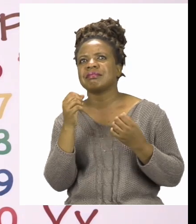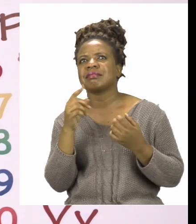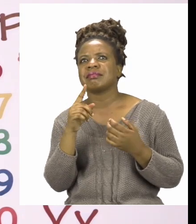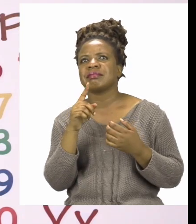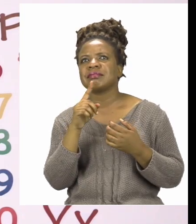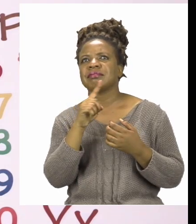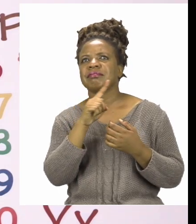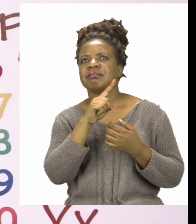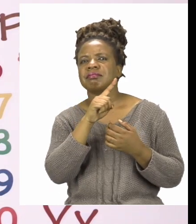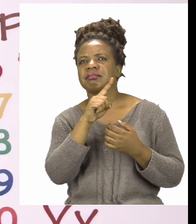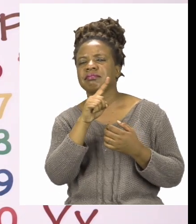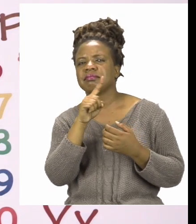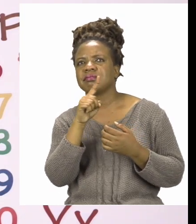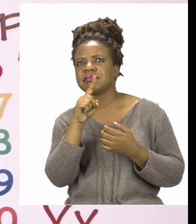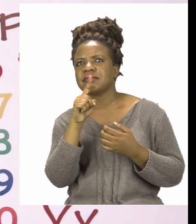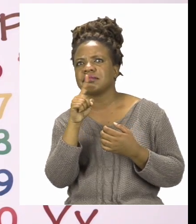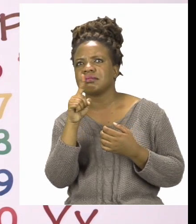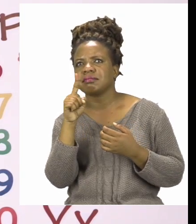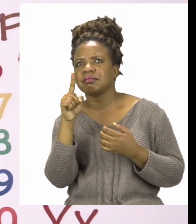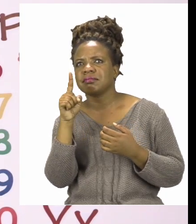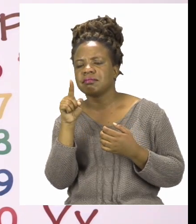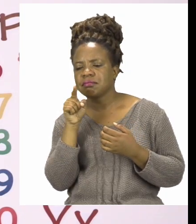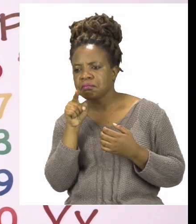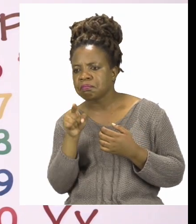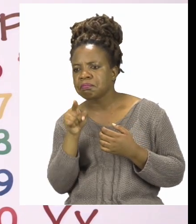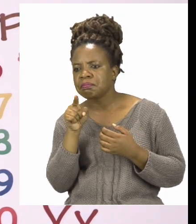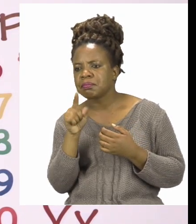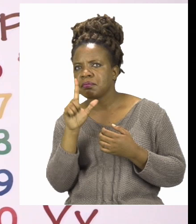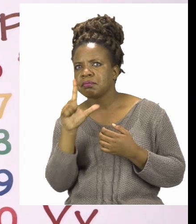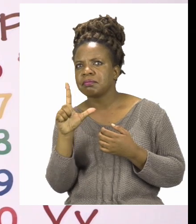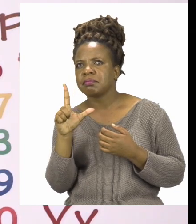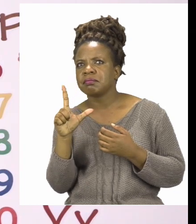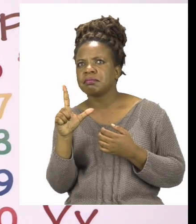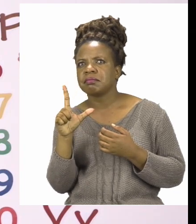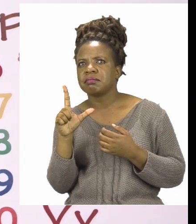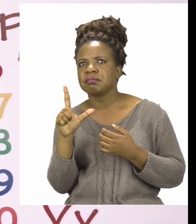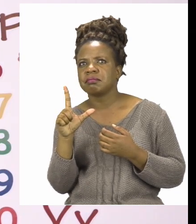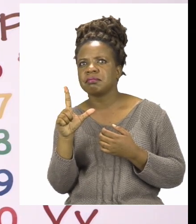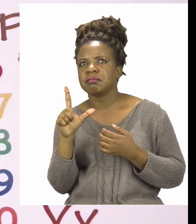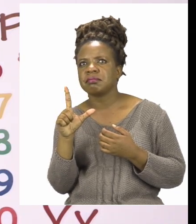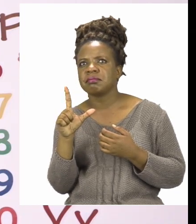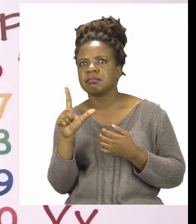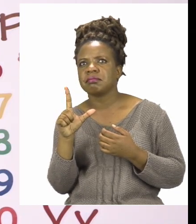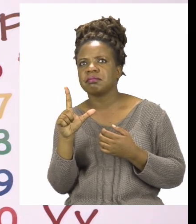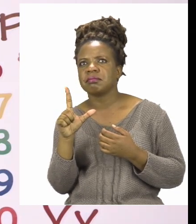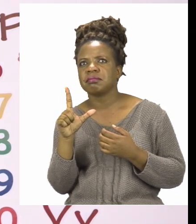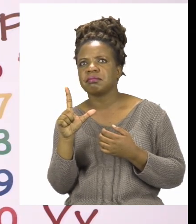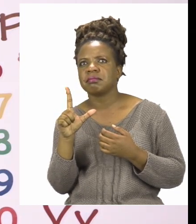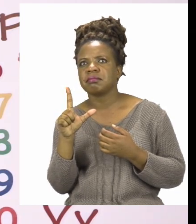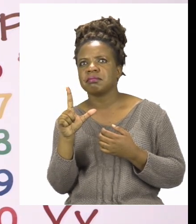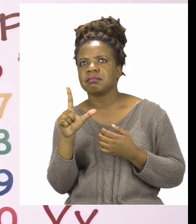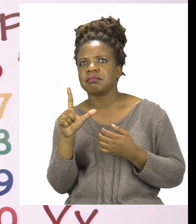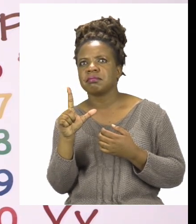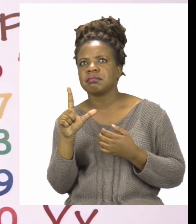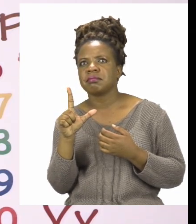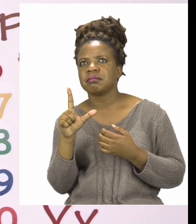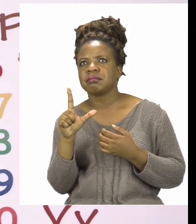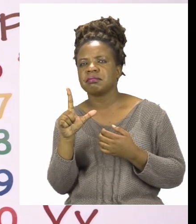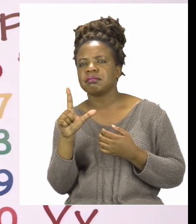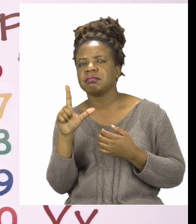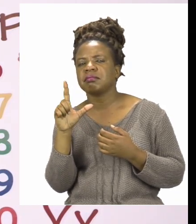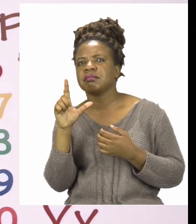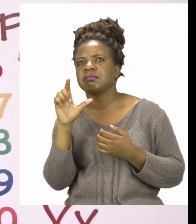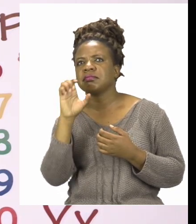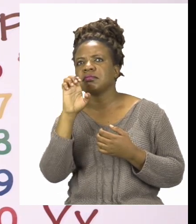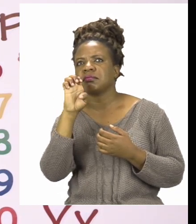first one we're going to do is this one. We have found our O, and then there's an E, but